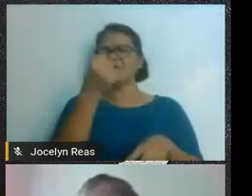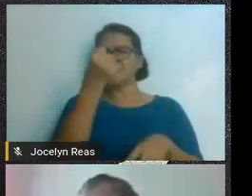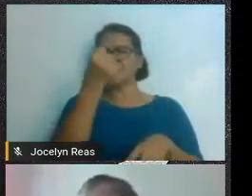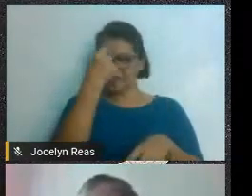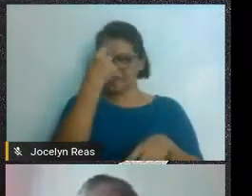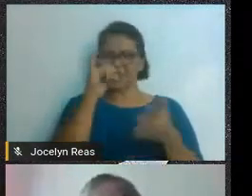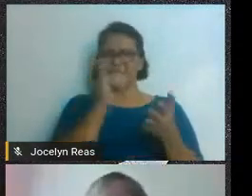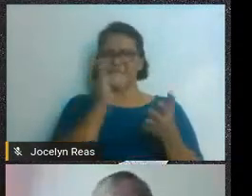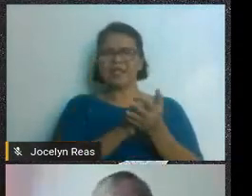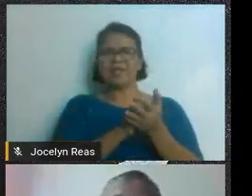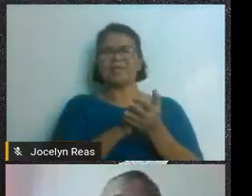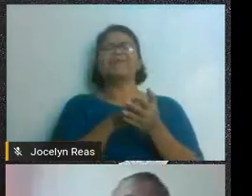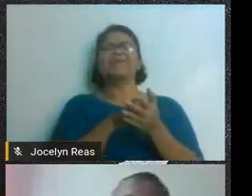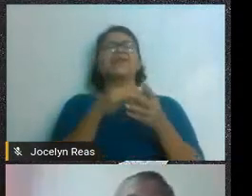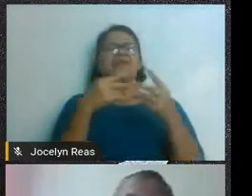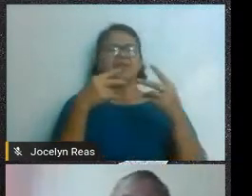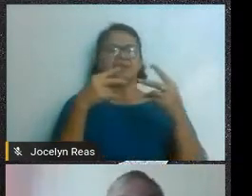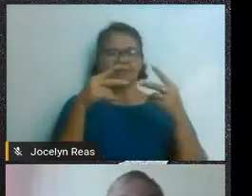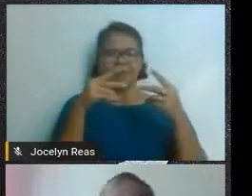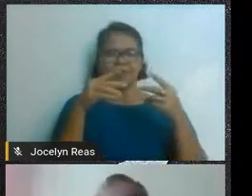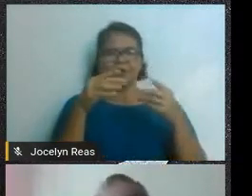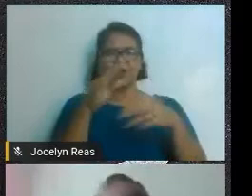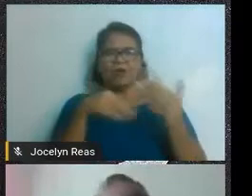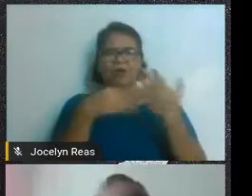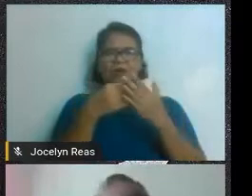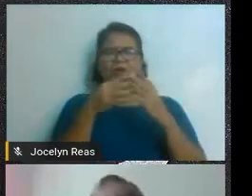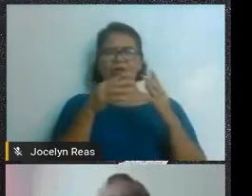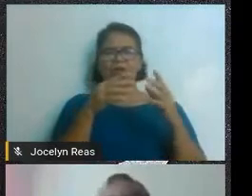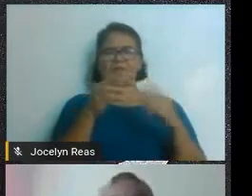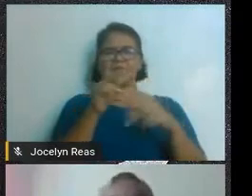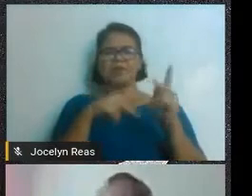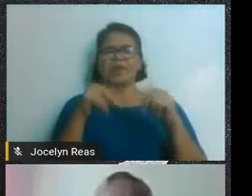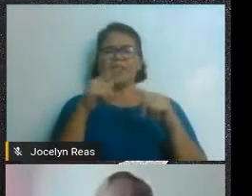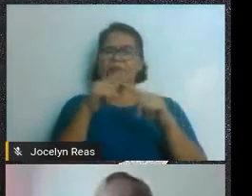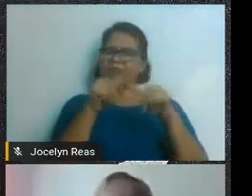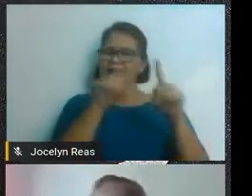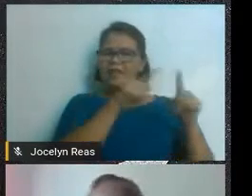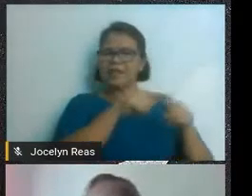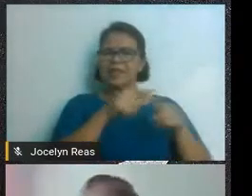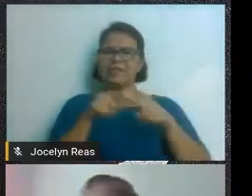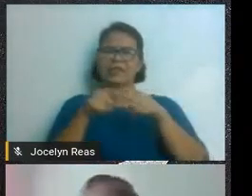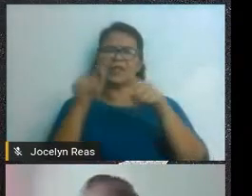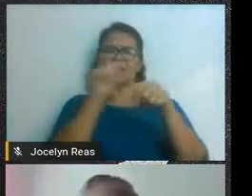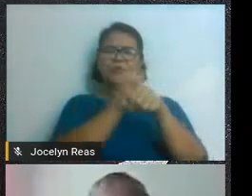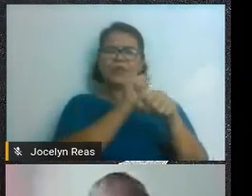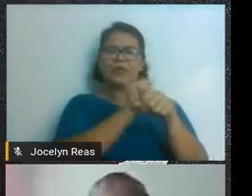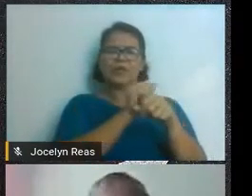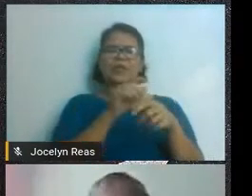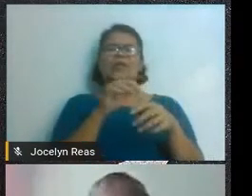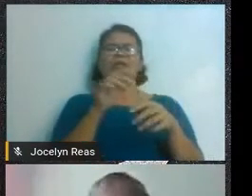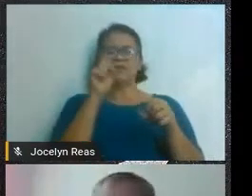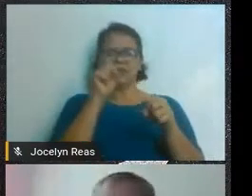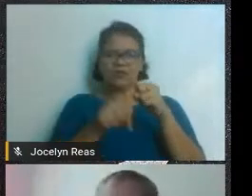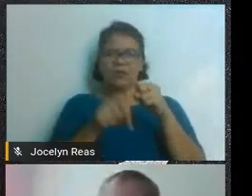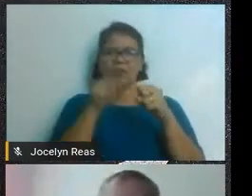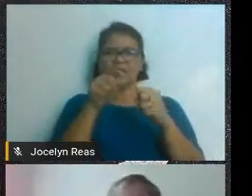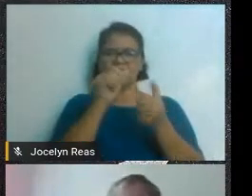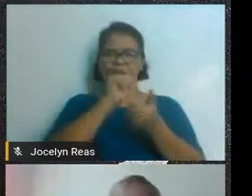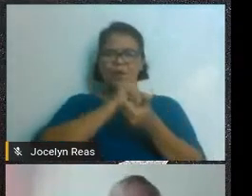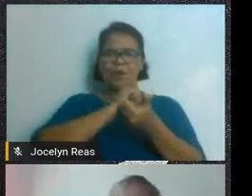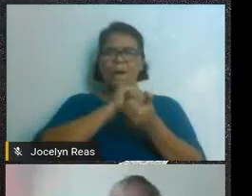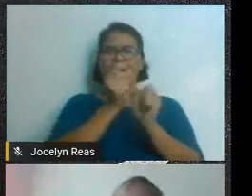magkakaiba-iba kung kumilos at gumalaw. So you make adjustments on your expectations of others. To me, that